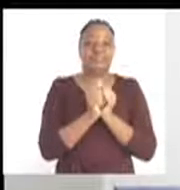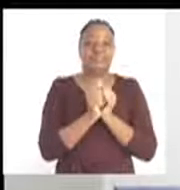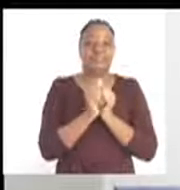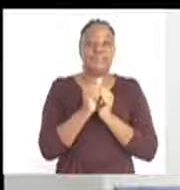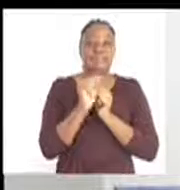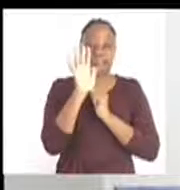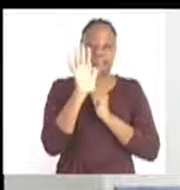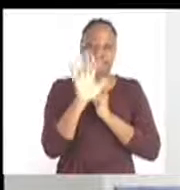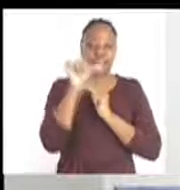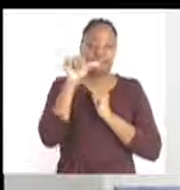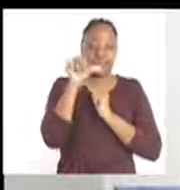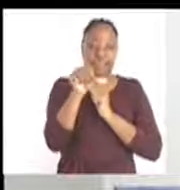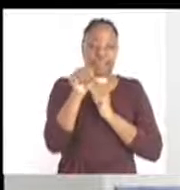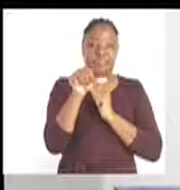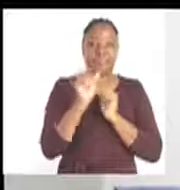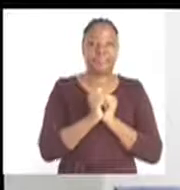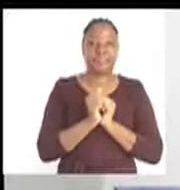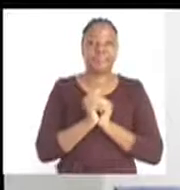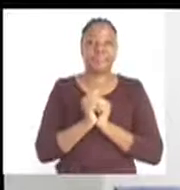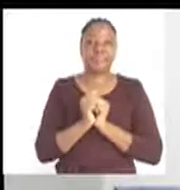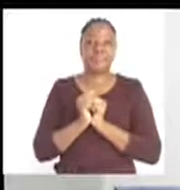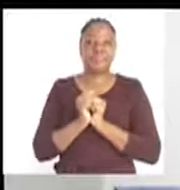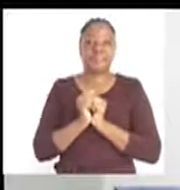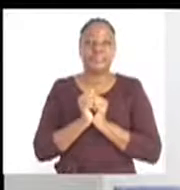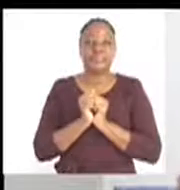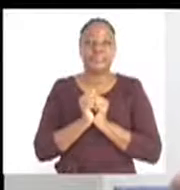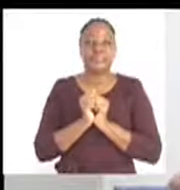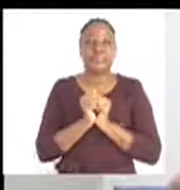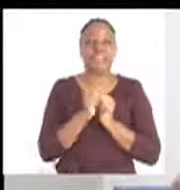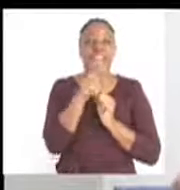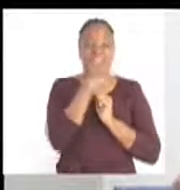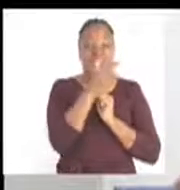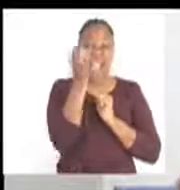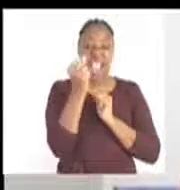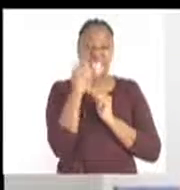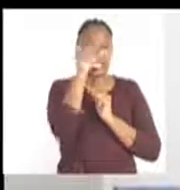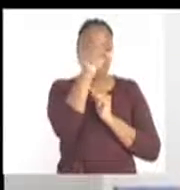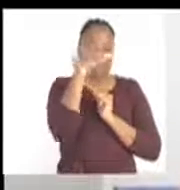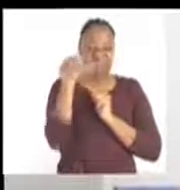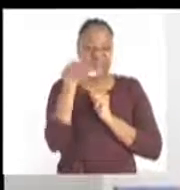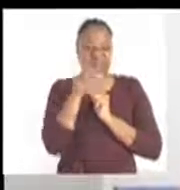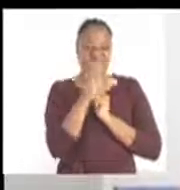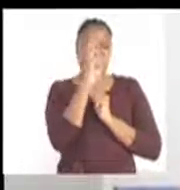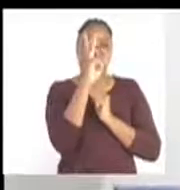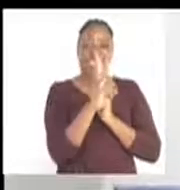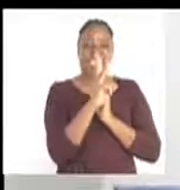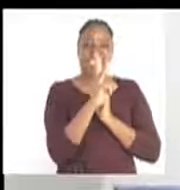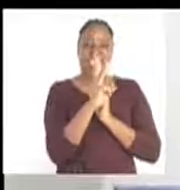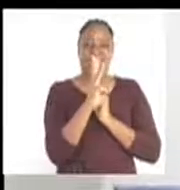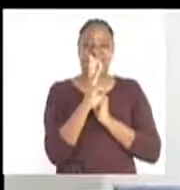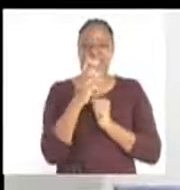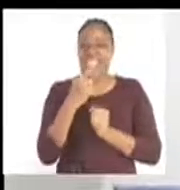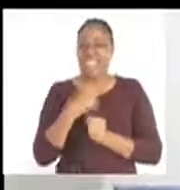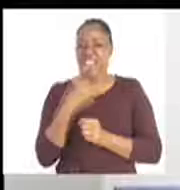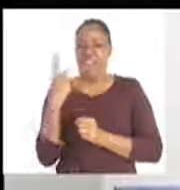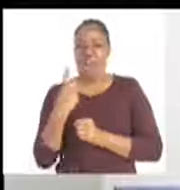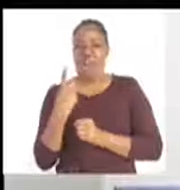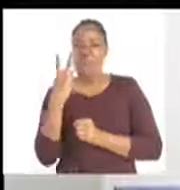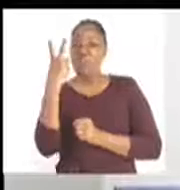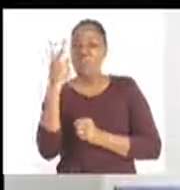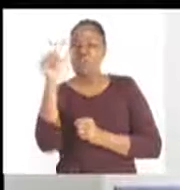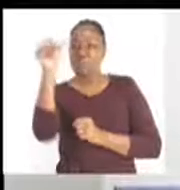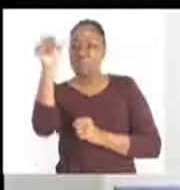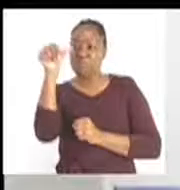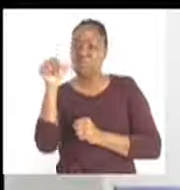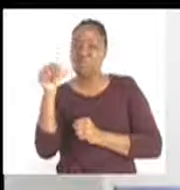5 on his board. Ooh, now he has 3 and I have 2. All right. Let me pick my